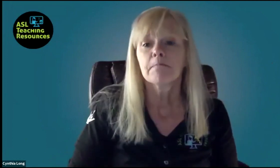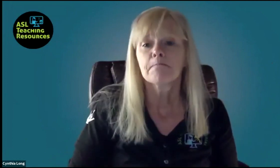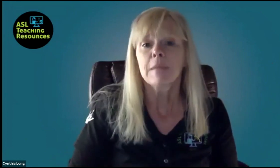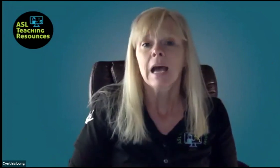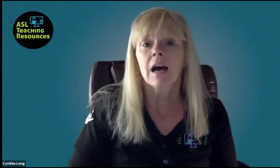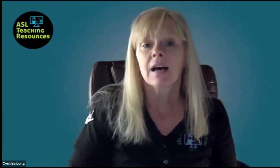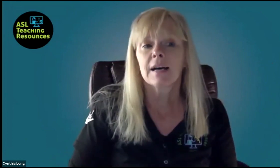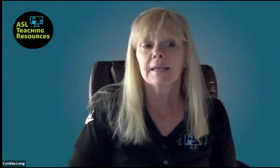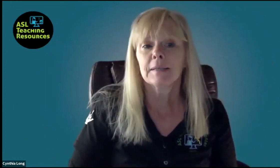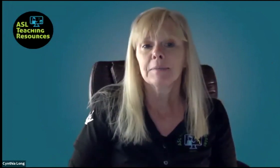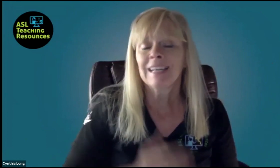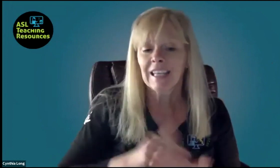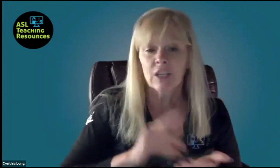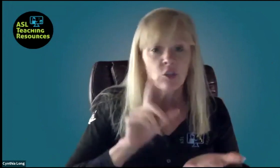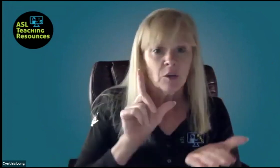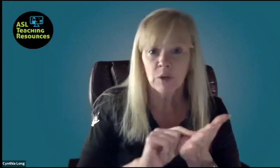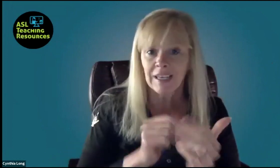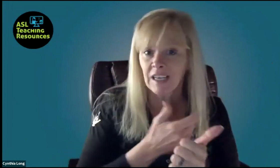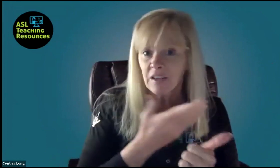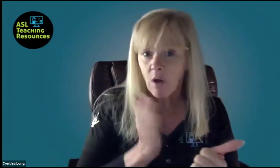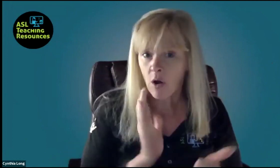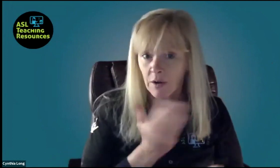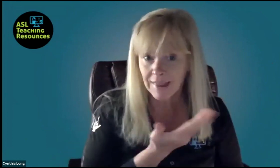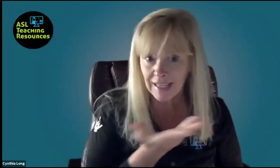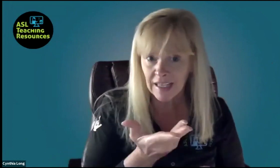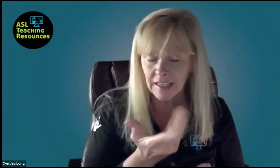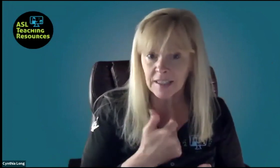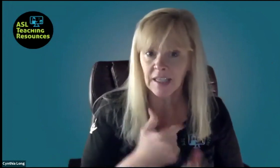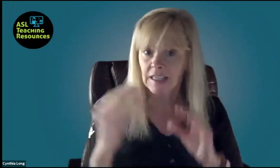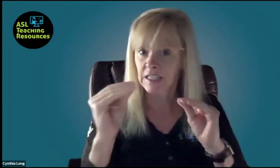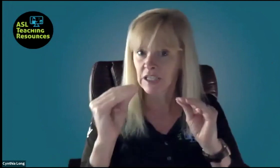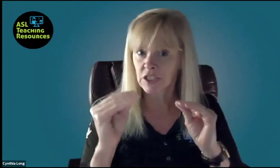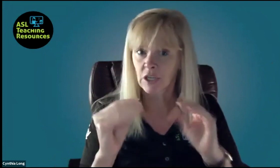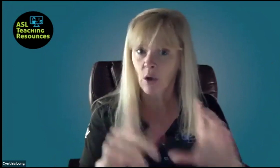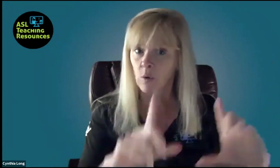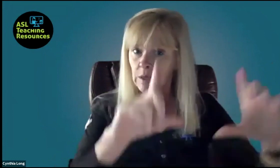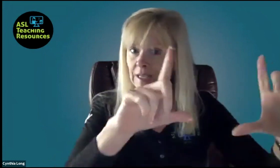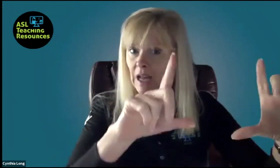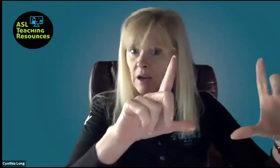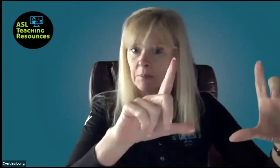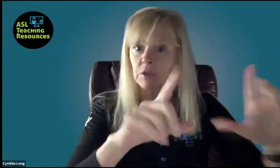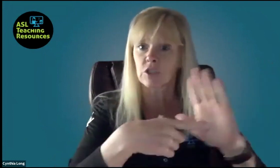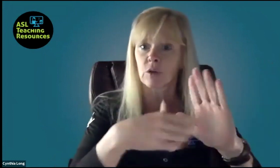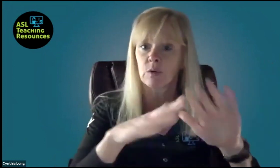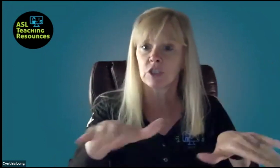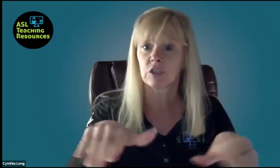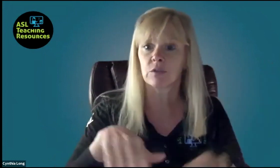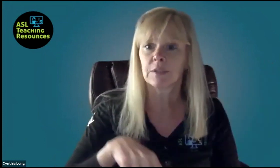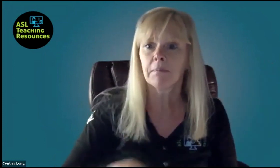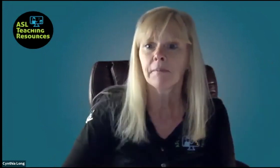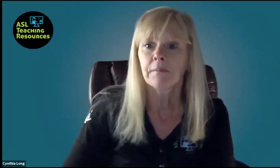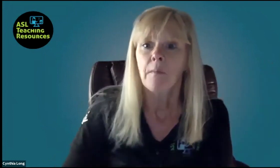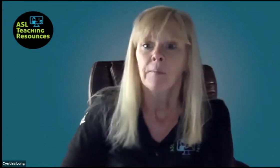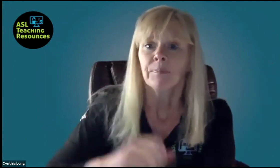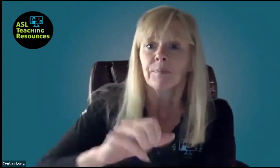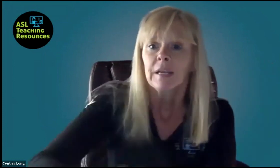Live. And again, you can print any of our things and then teach holding it up to show the